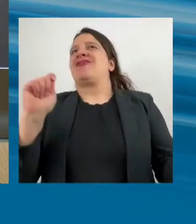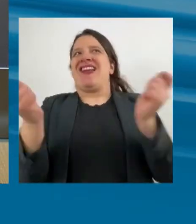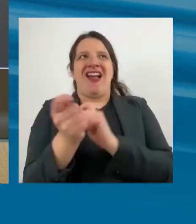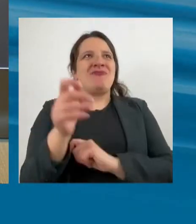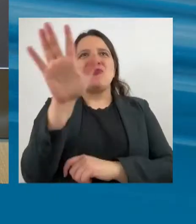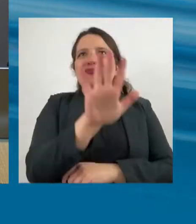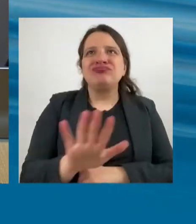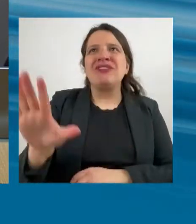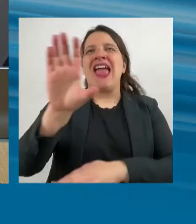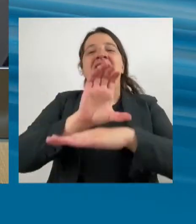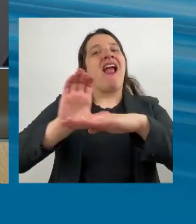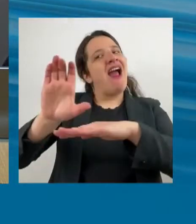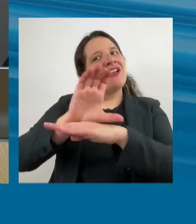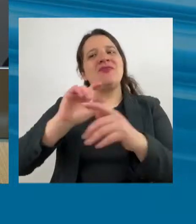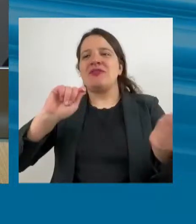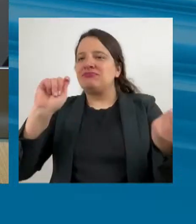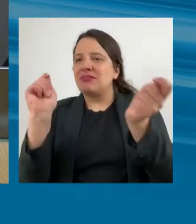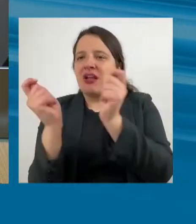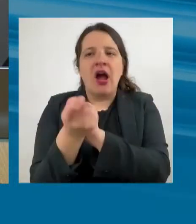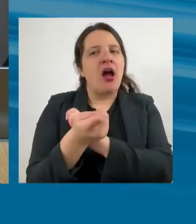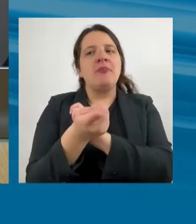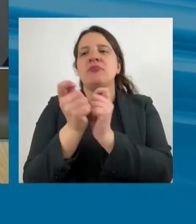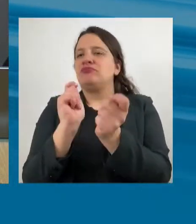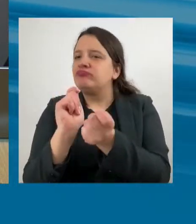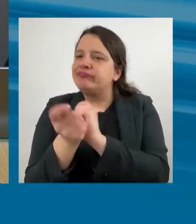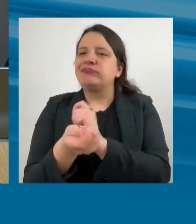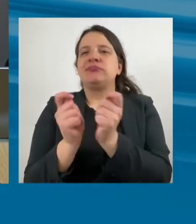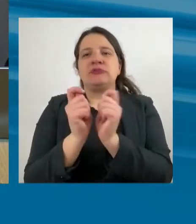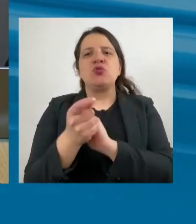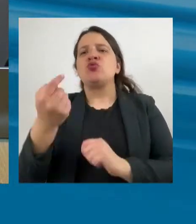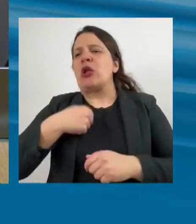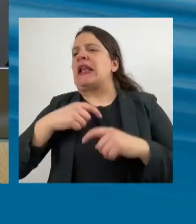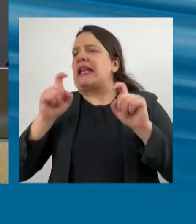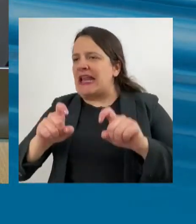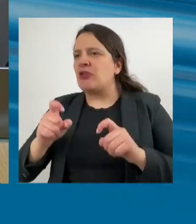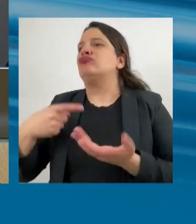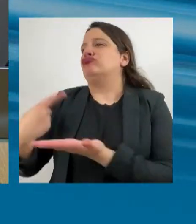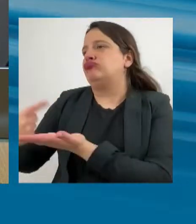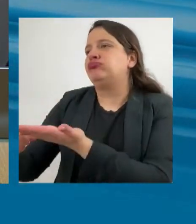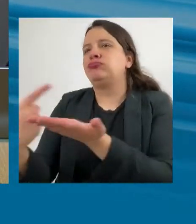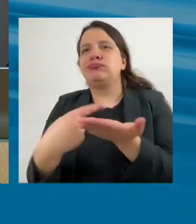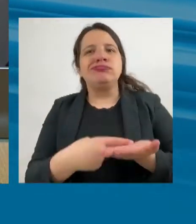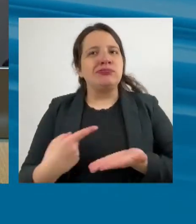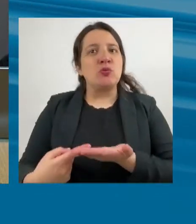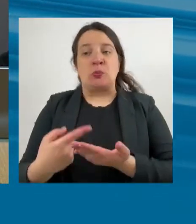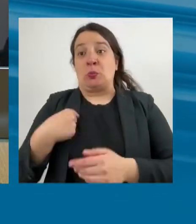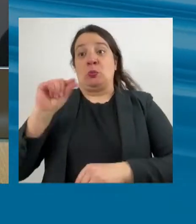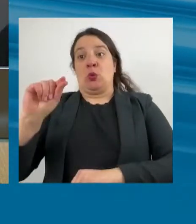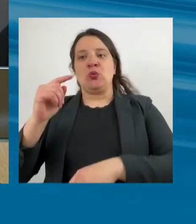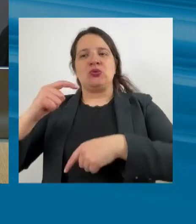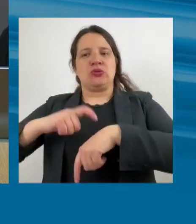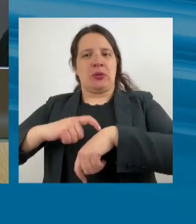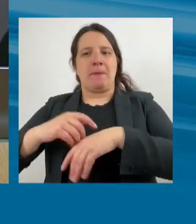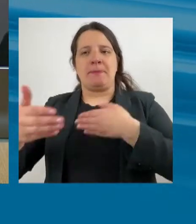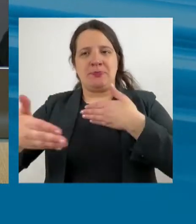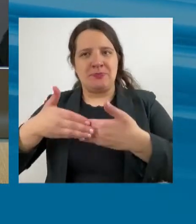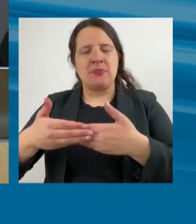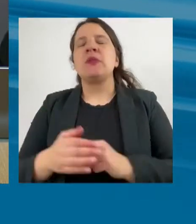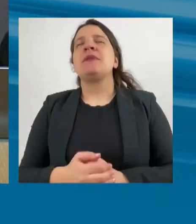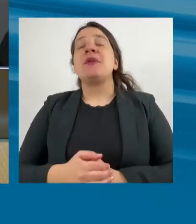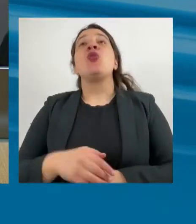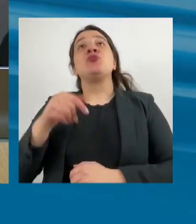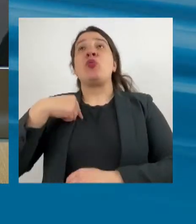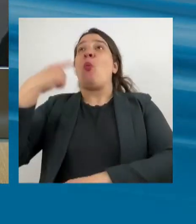some of these things. I know that I'm probably out of time, so I will end by saying that at the end of the day, I think there are issues of sovereignty.